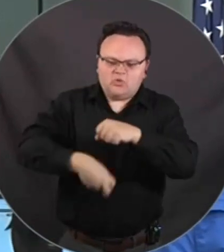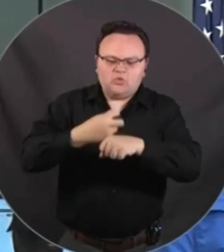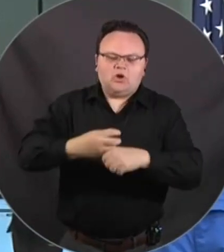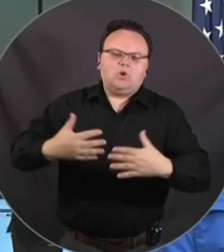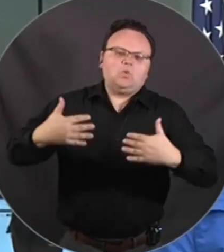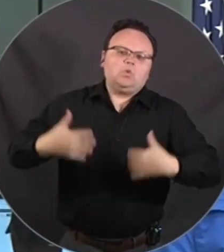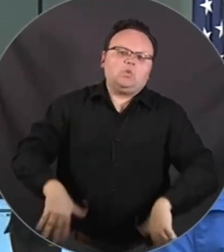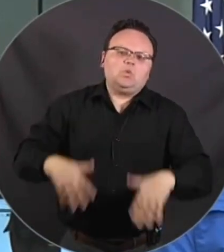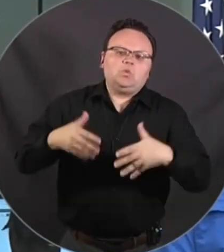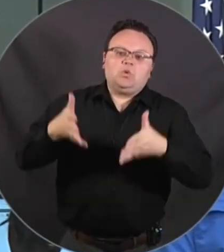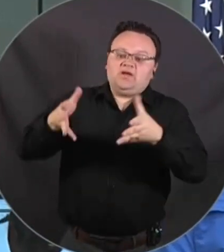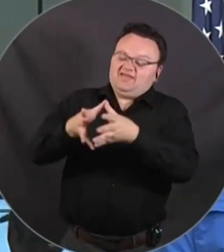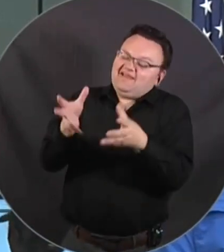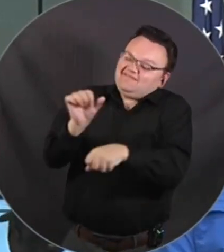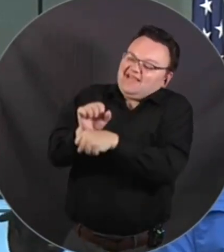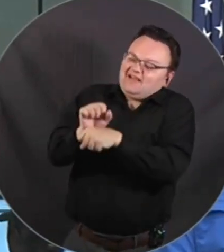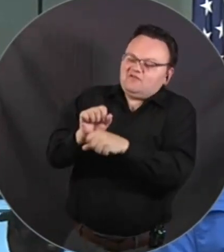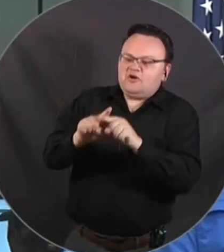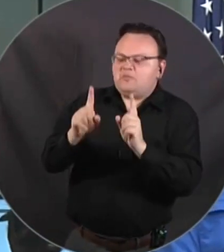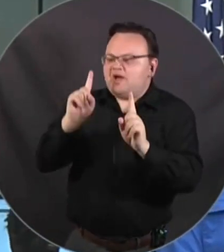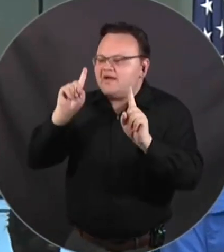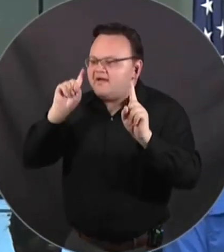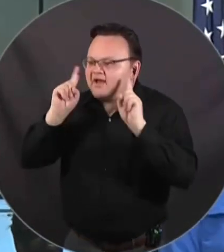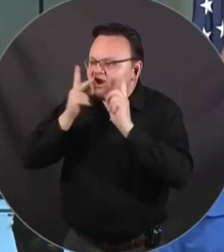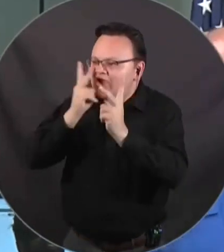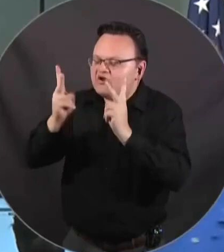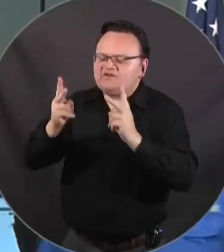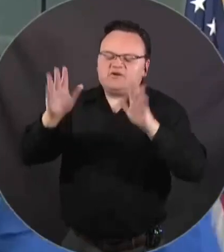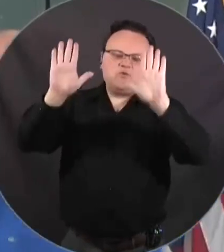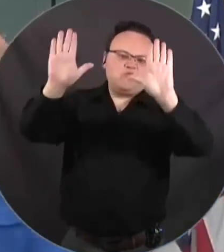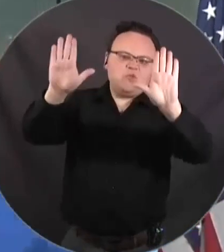work to do but there's been a lot of good stuff that's been done so thank you